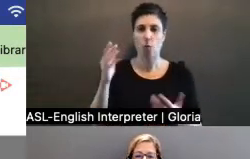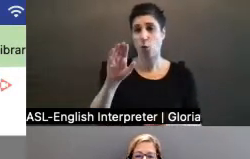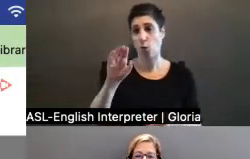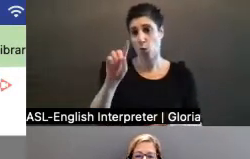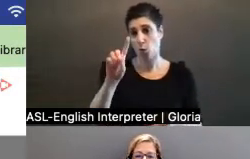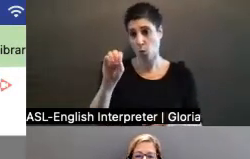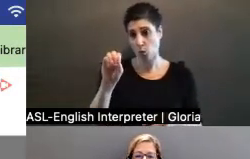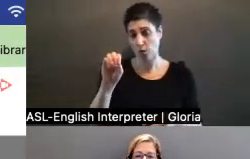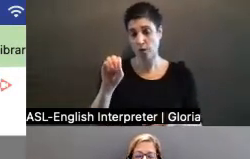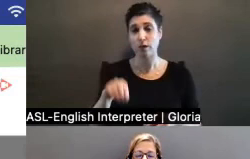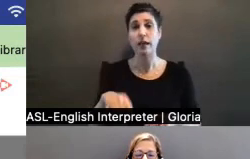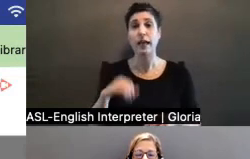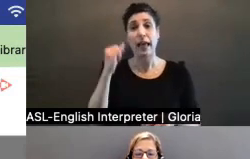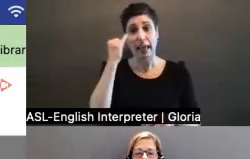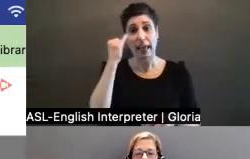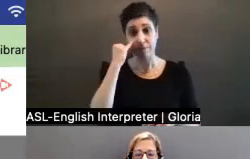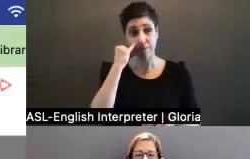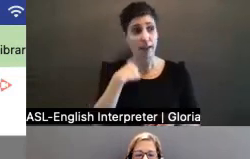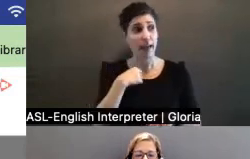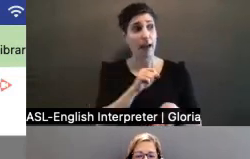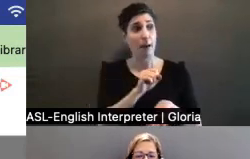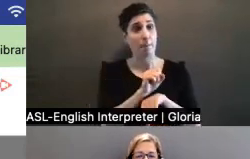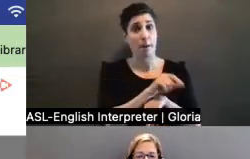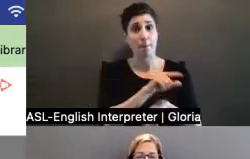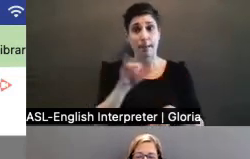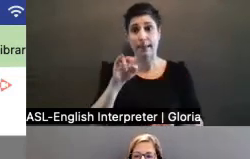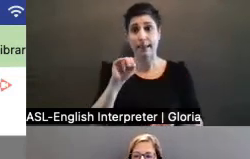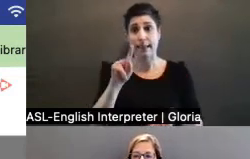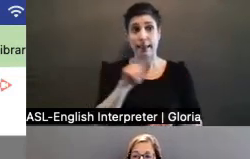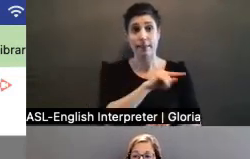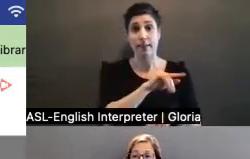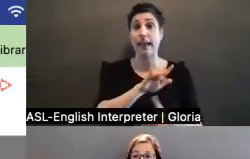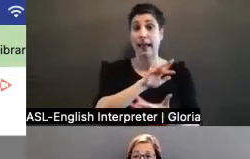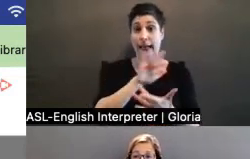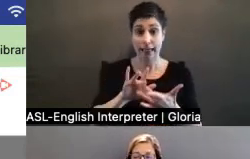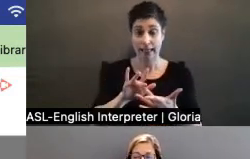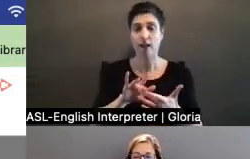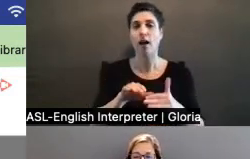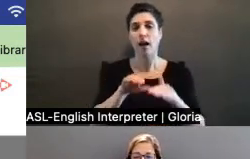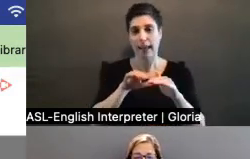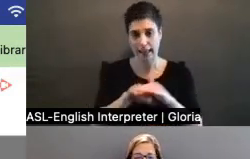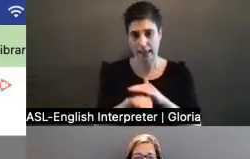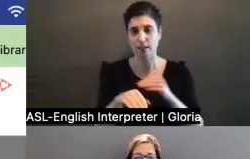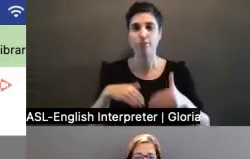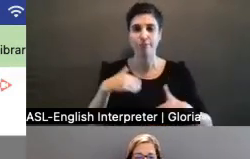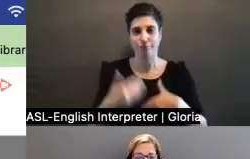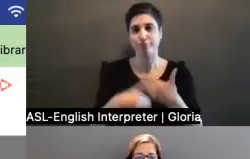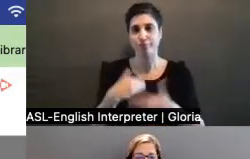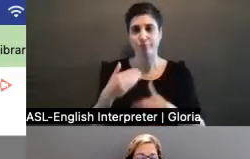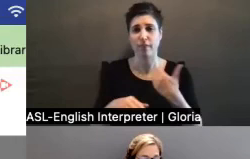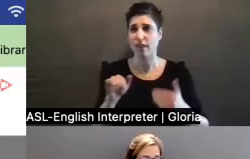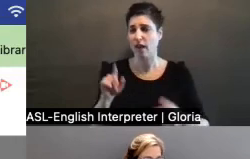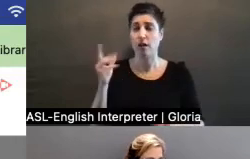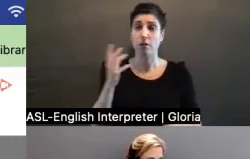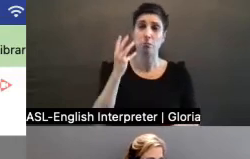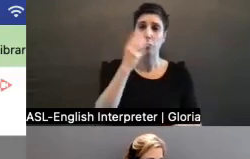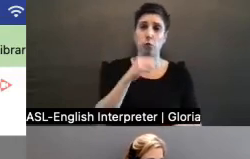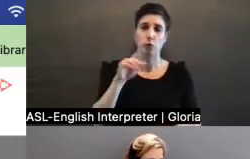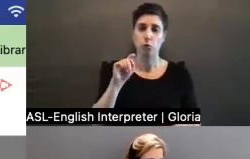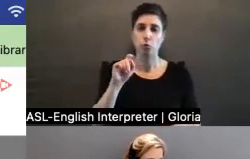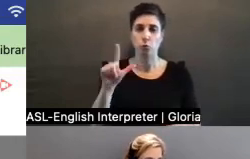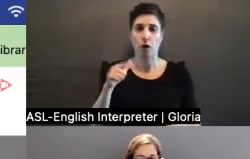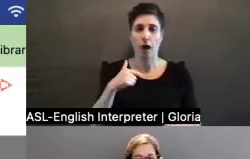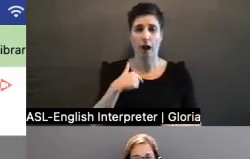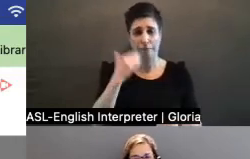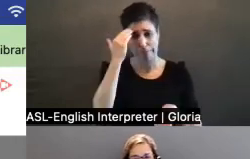a link, they will just follow the link and participate in the student-paced. But it's a beautiful tool to explore. And I know I'm running out of